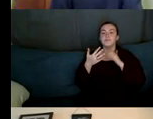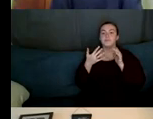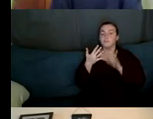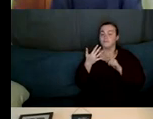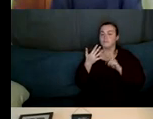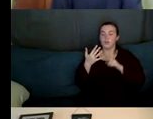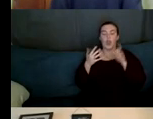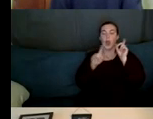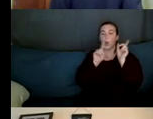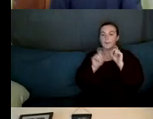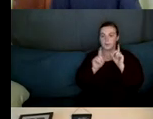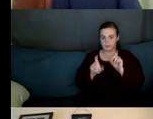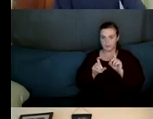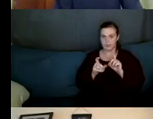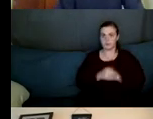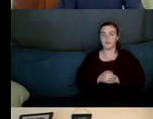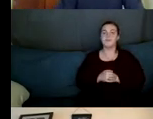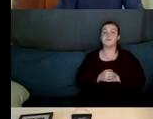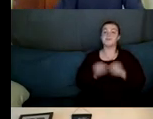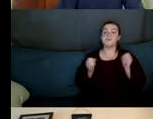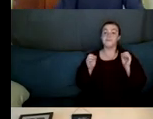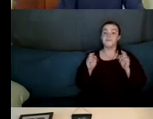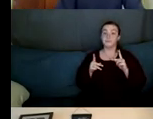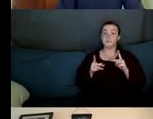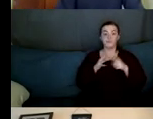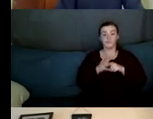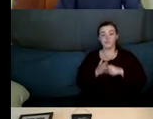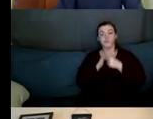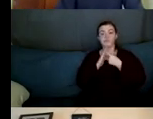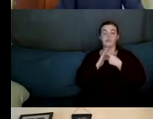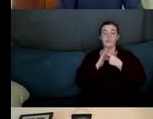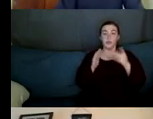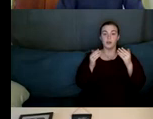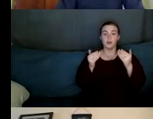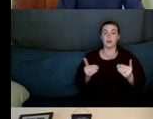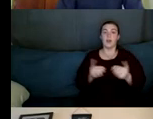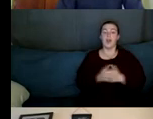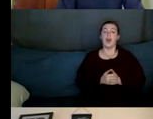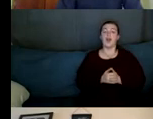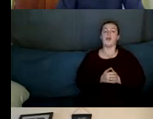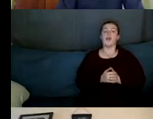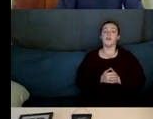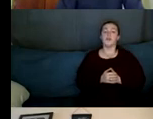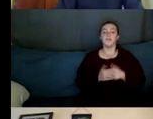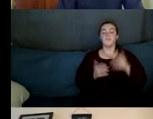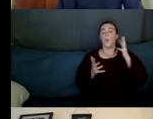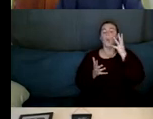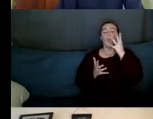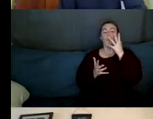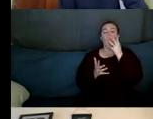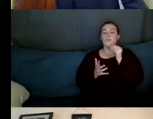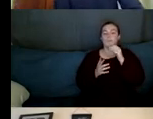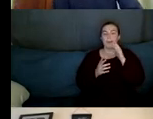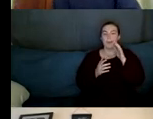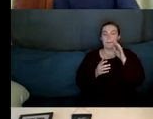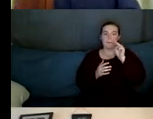questions. Okay, so let's get started. First off, we've got this lovely map, and the first thing we're going